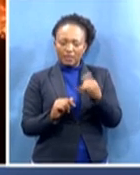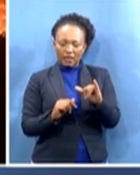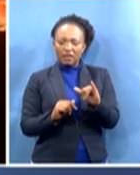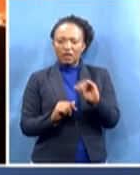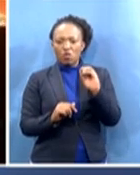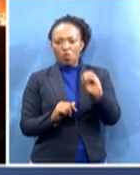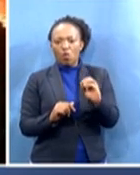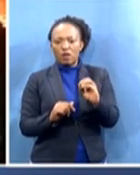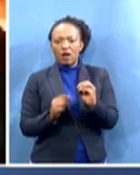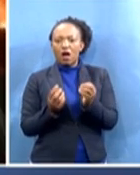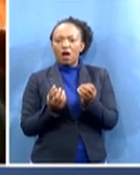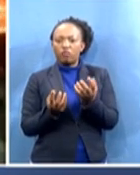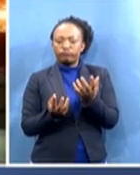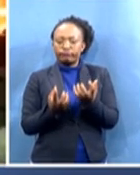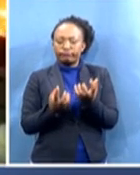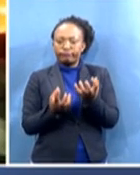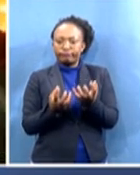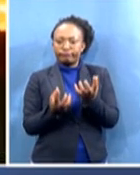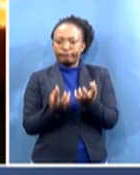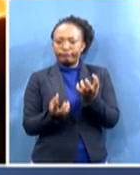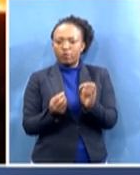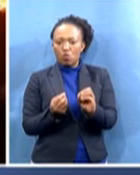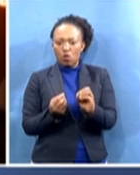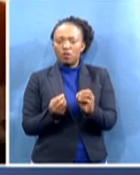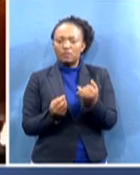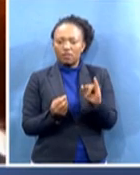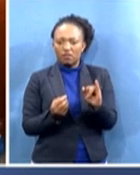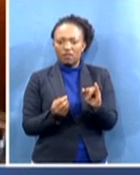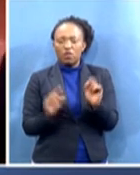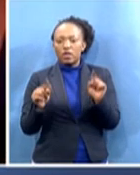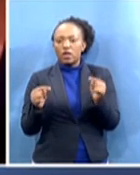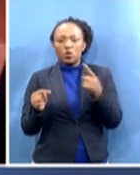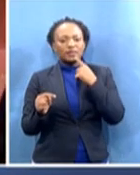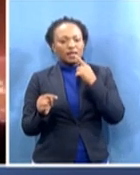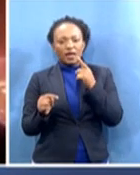So we cannot tell clearly if the lava